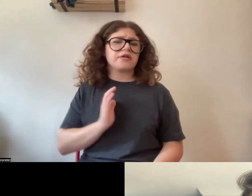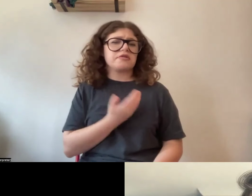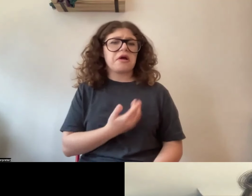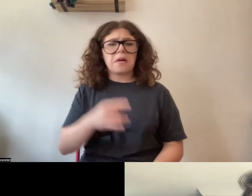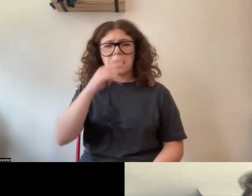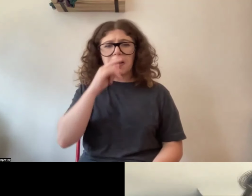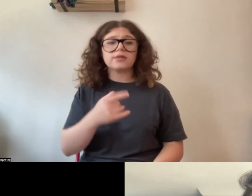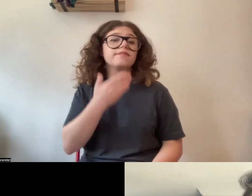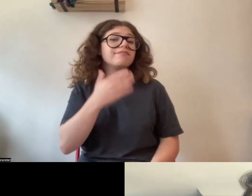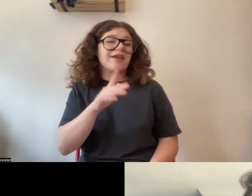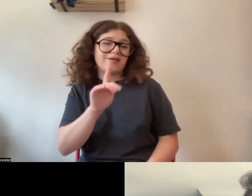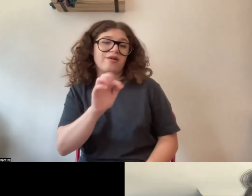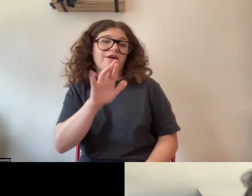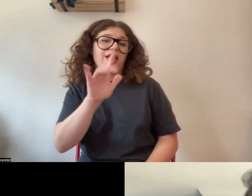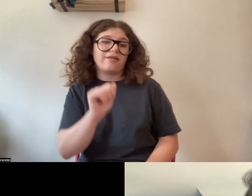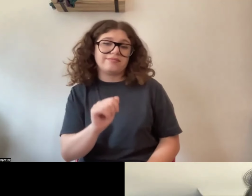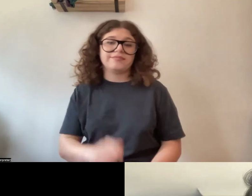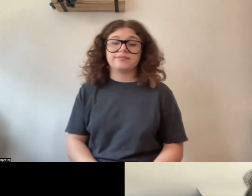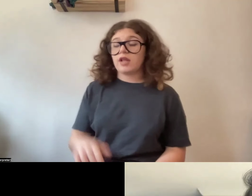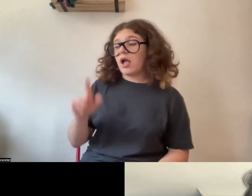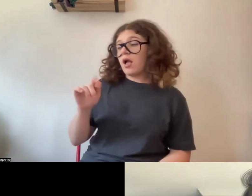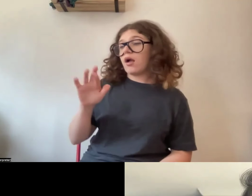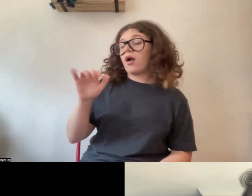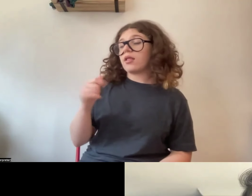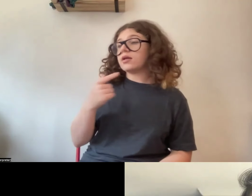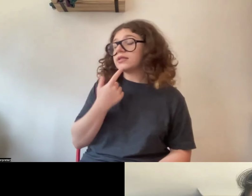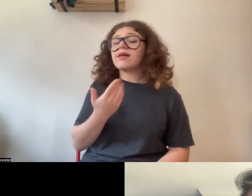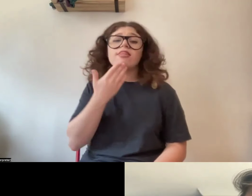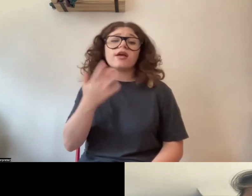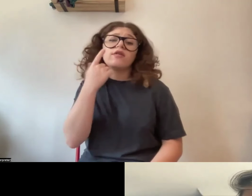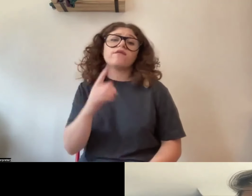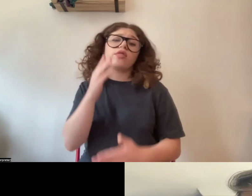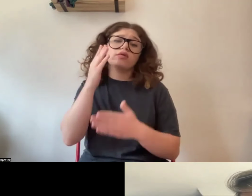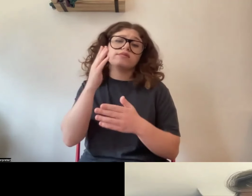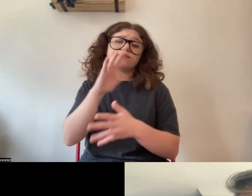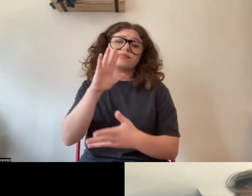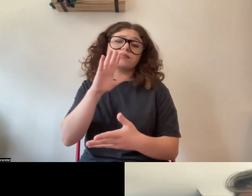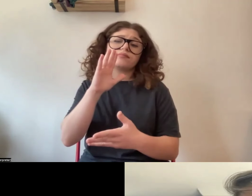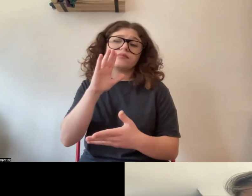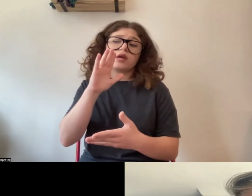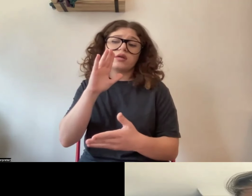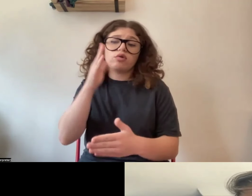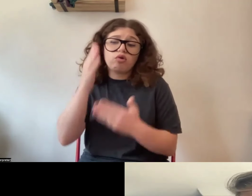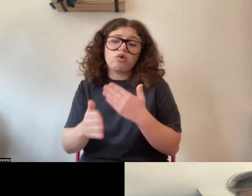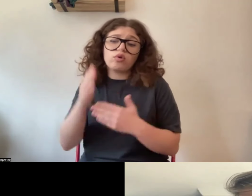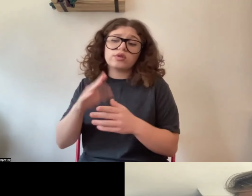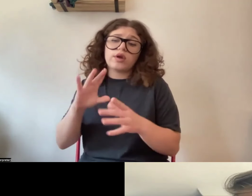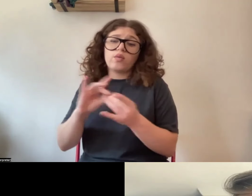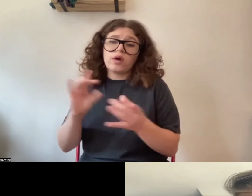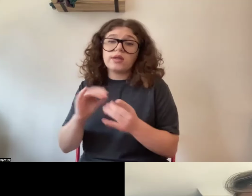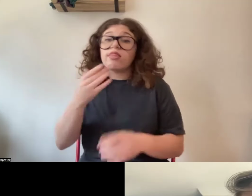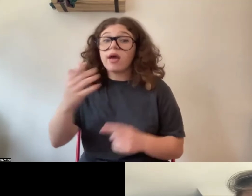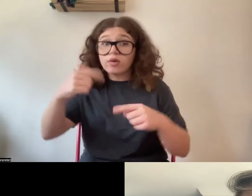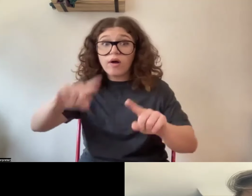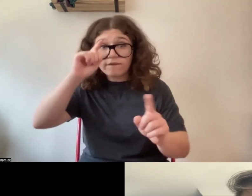education. Thank you, Carla. Thank you, Audi, for those closing words. Thank you, everyone, for joining today. So please look forward to